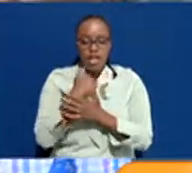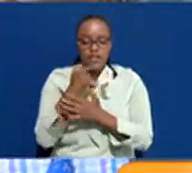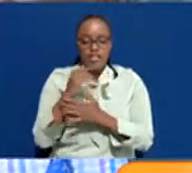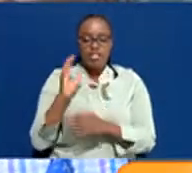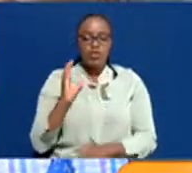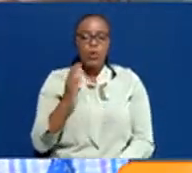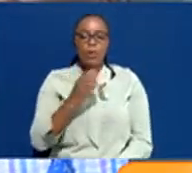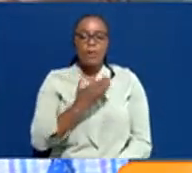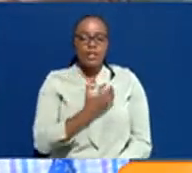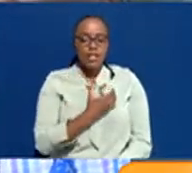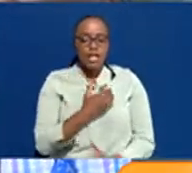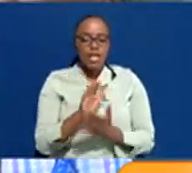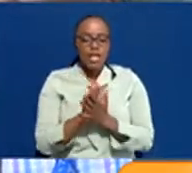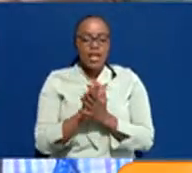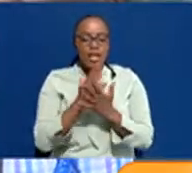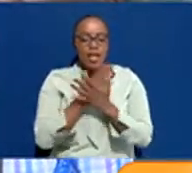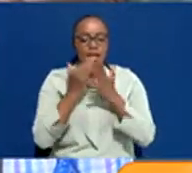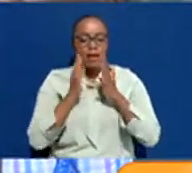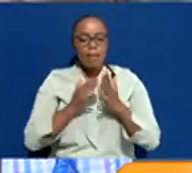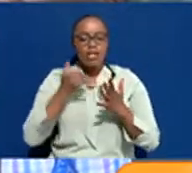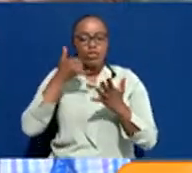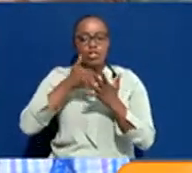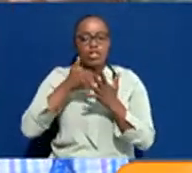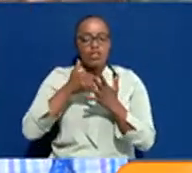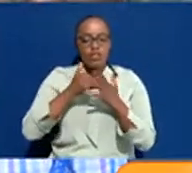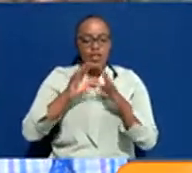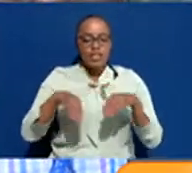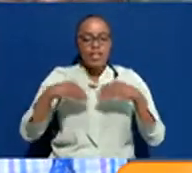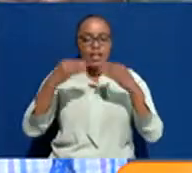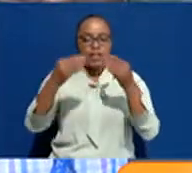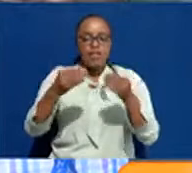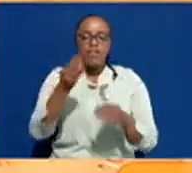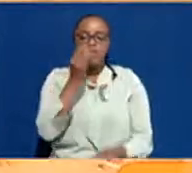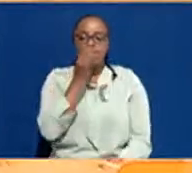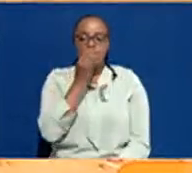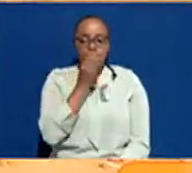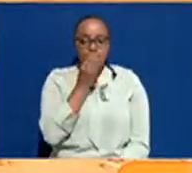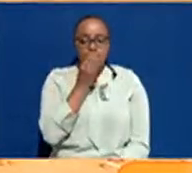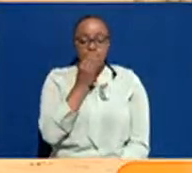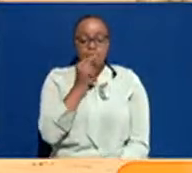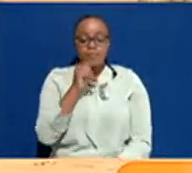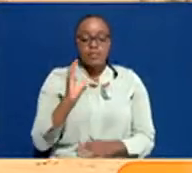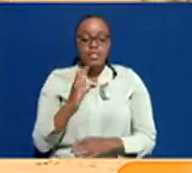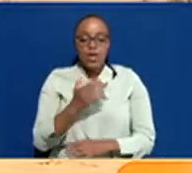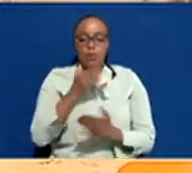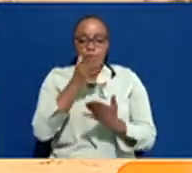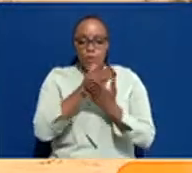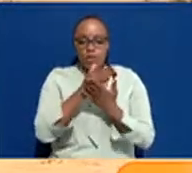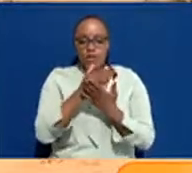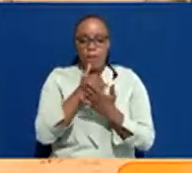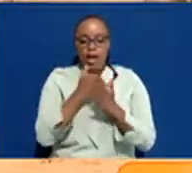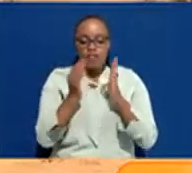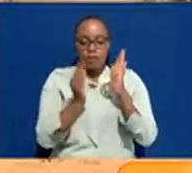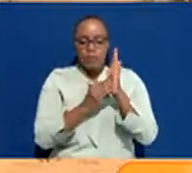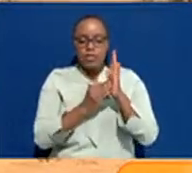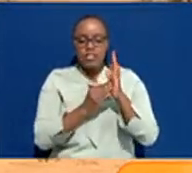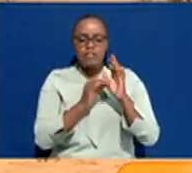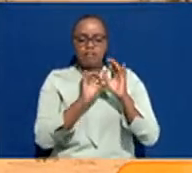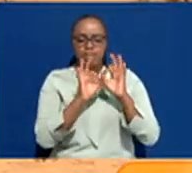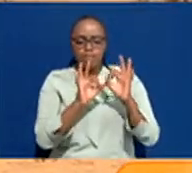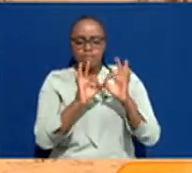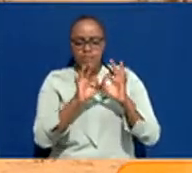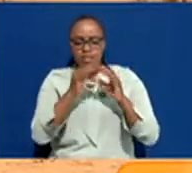committee and anybody involved in the distribution of the food to account. The committee affirms that it has set up effective